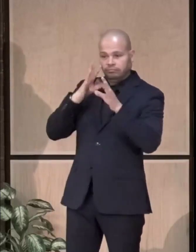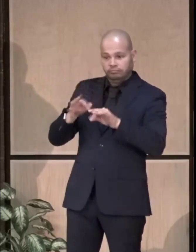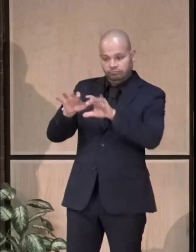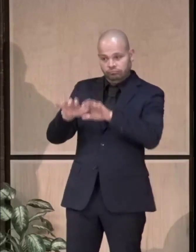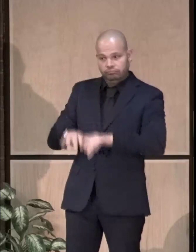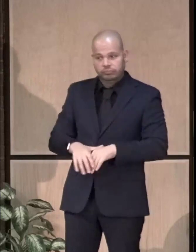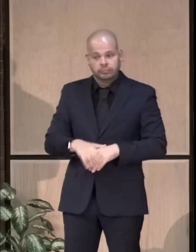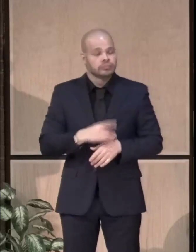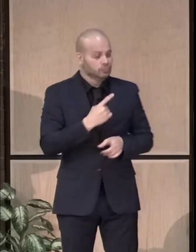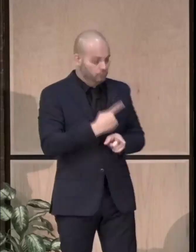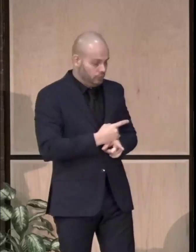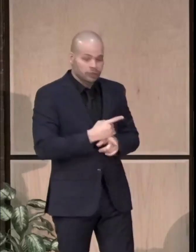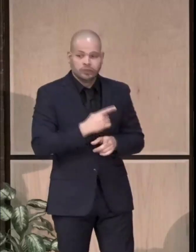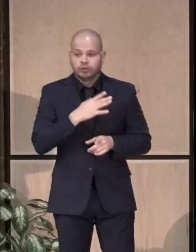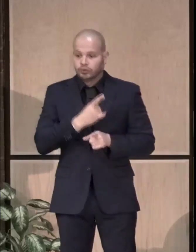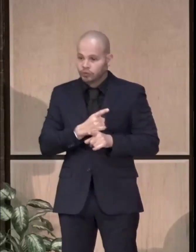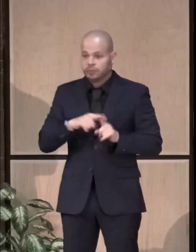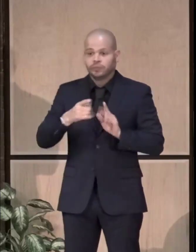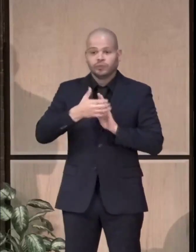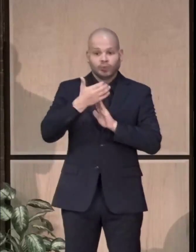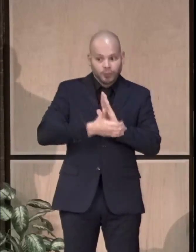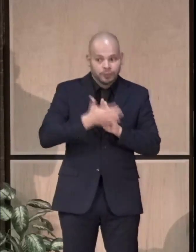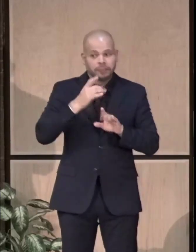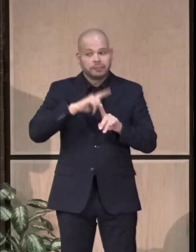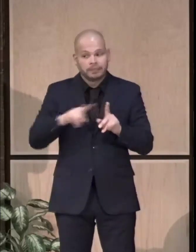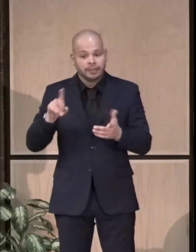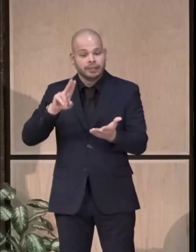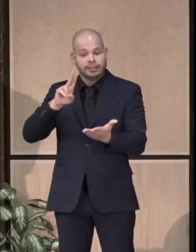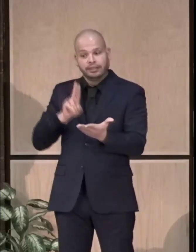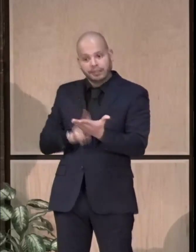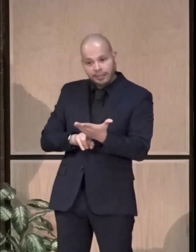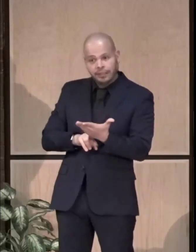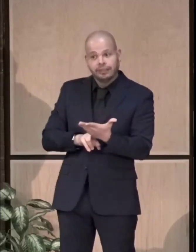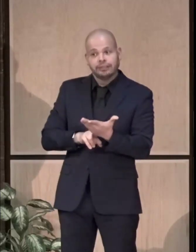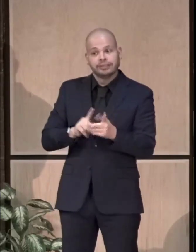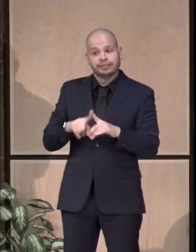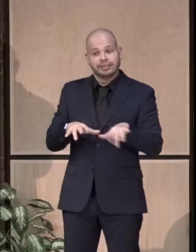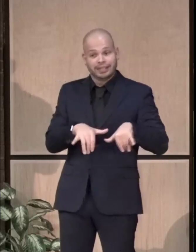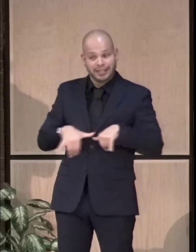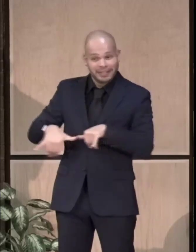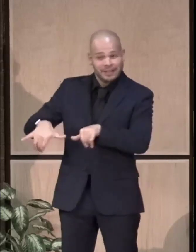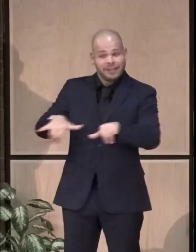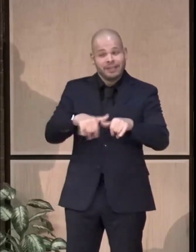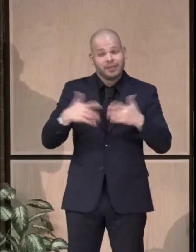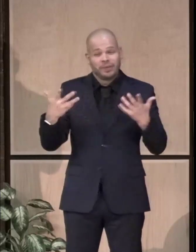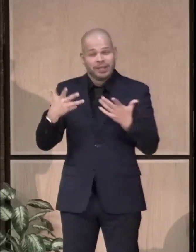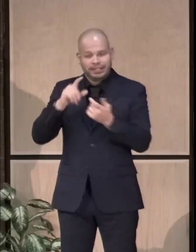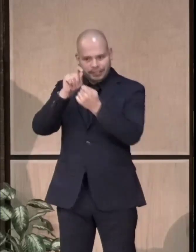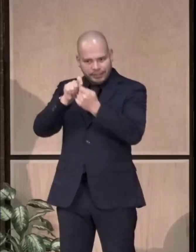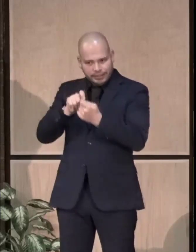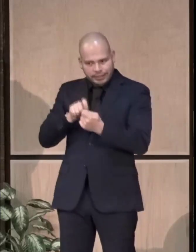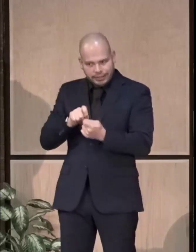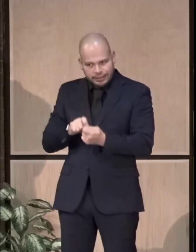It's one that's sent to everybody the same format. It just fills in the dates specifically that they missed, and then how much they